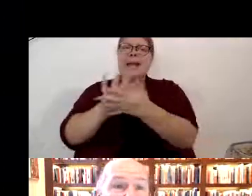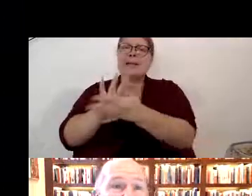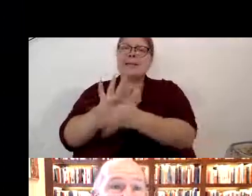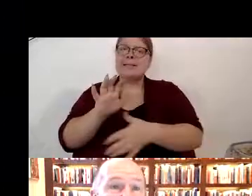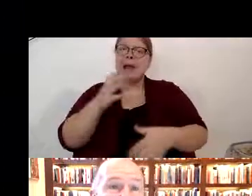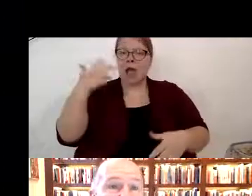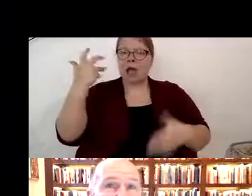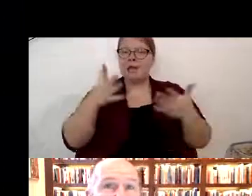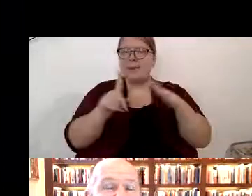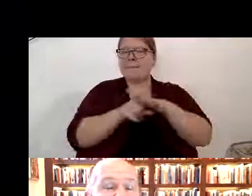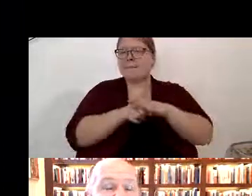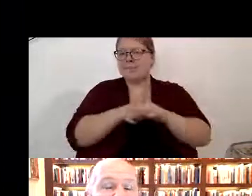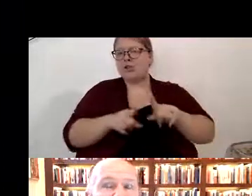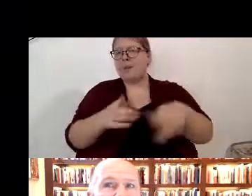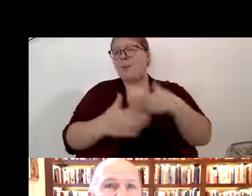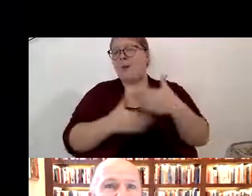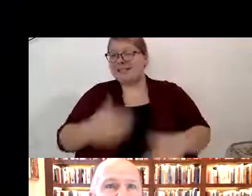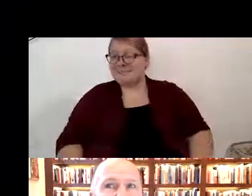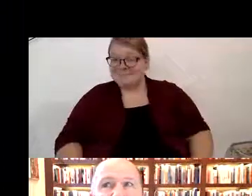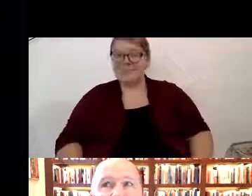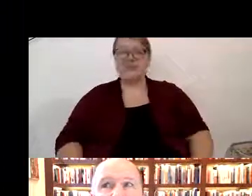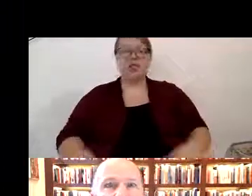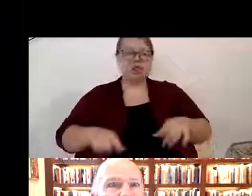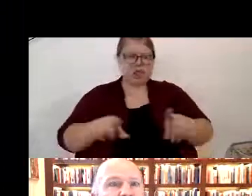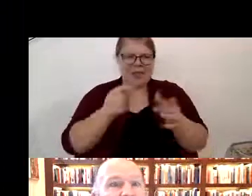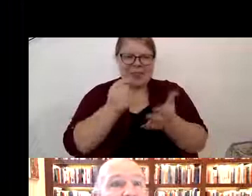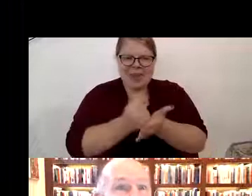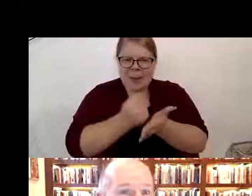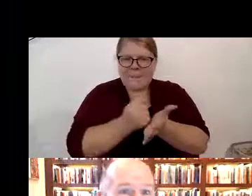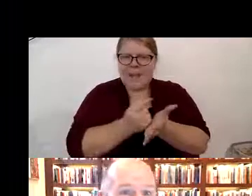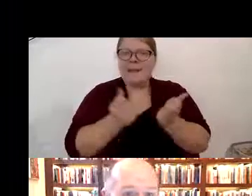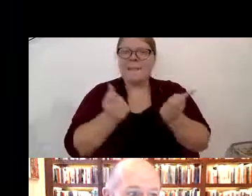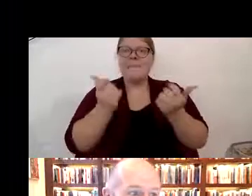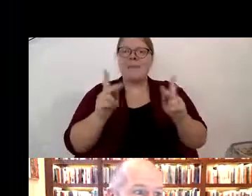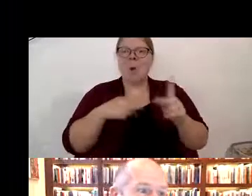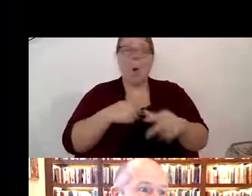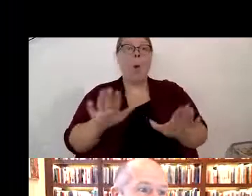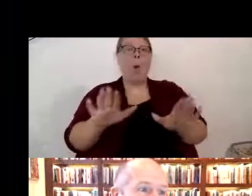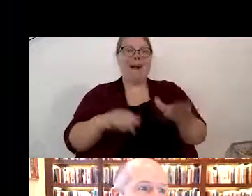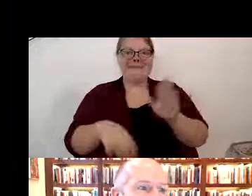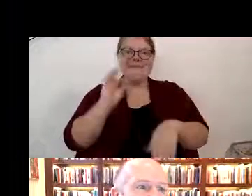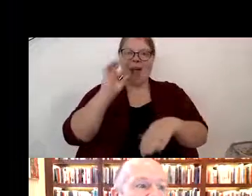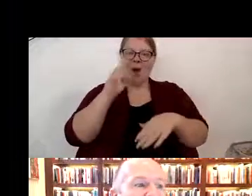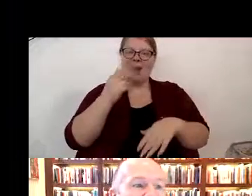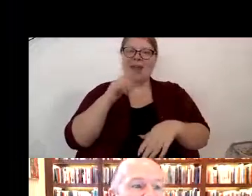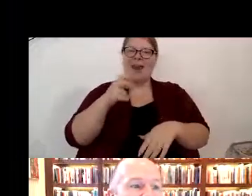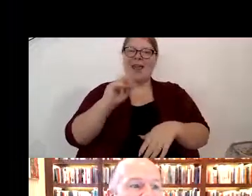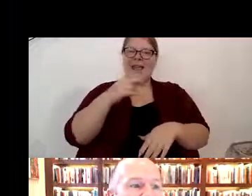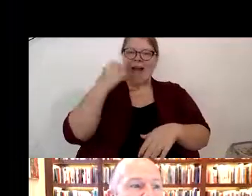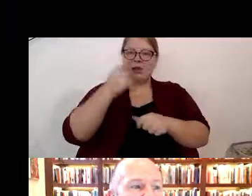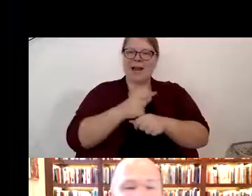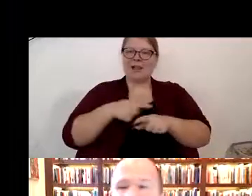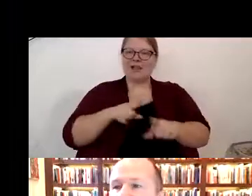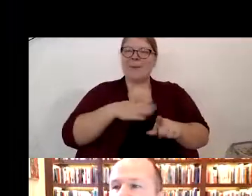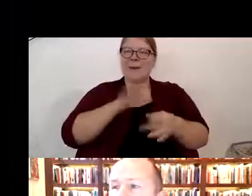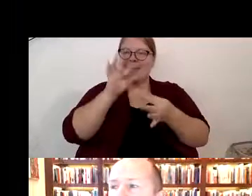we continue therapy, a lot of patients will say, "Oh, I found a hidden tiger today in my mindfulness practice," and they'll